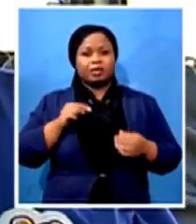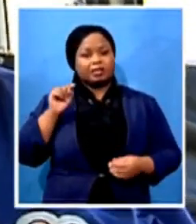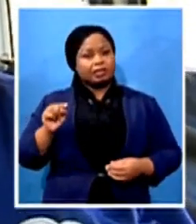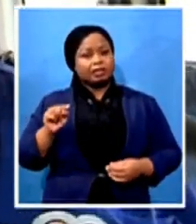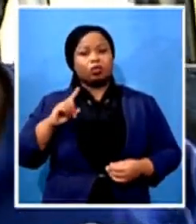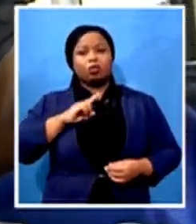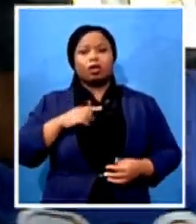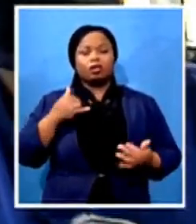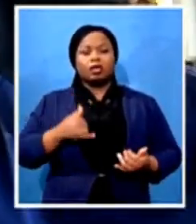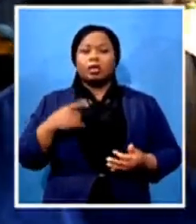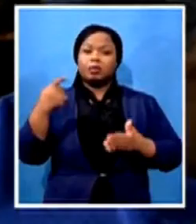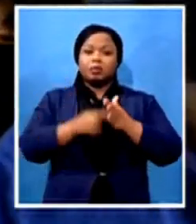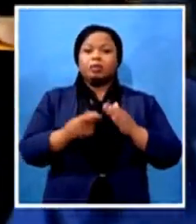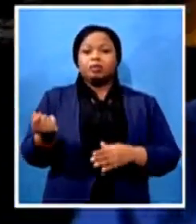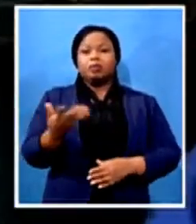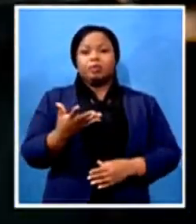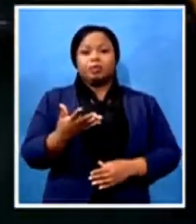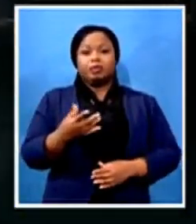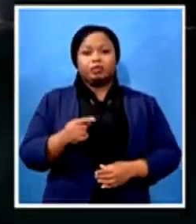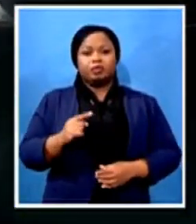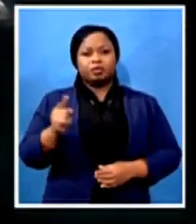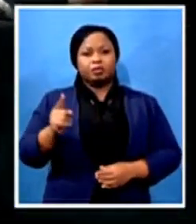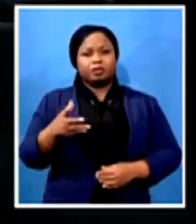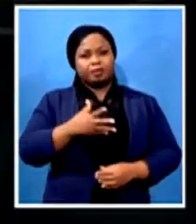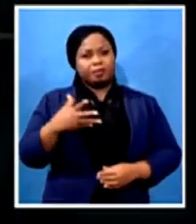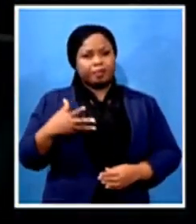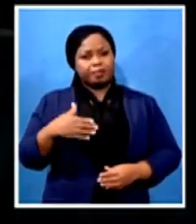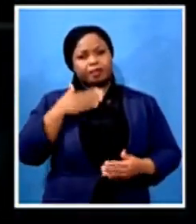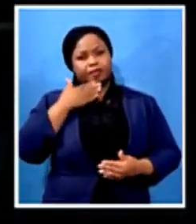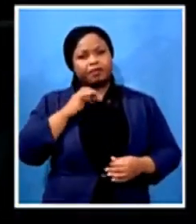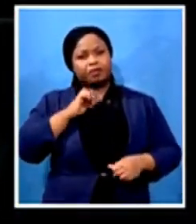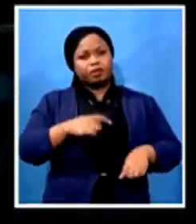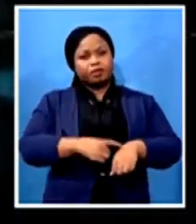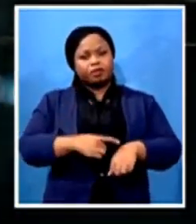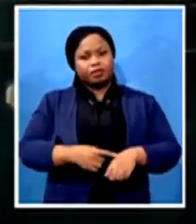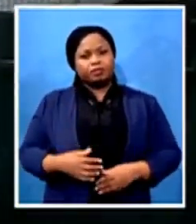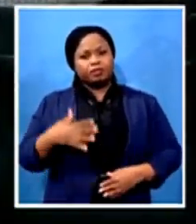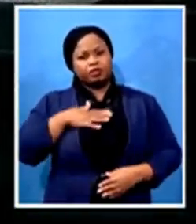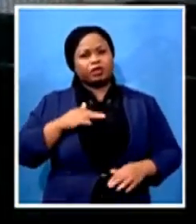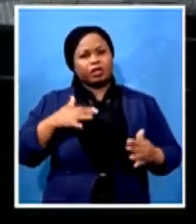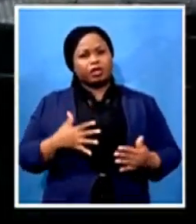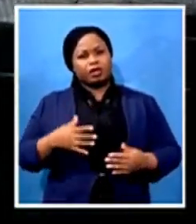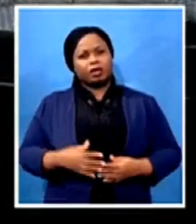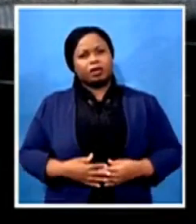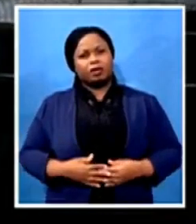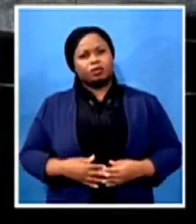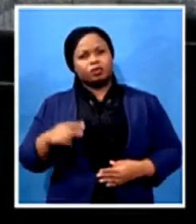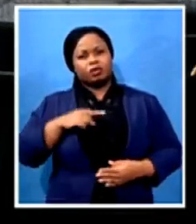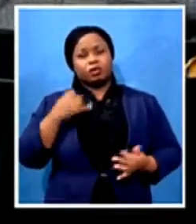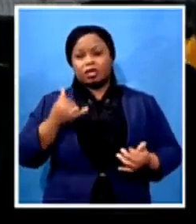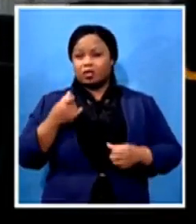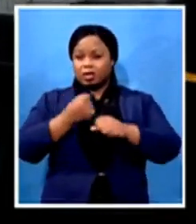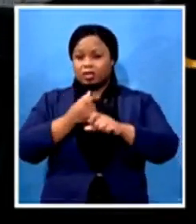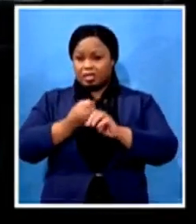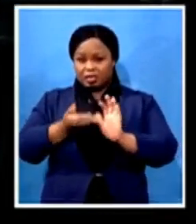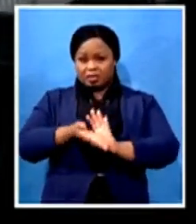around. Mama, siyabonga kakhulu ngesikhathi sakho. Uzizwa kanjani wena mama ukuthi iprice yama taxi isezonyuka manje and